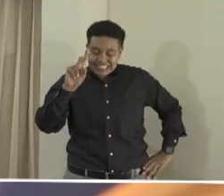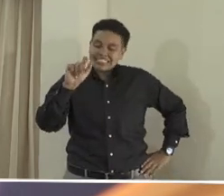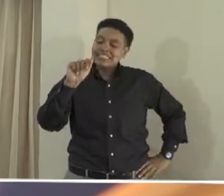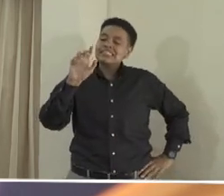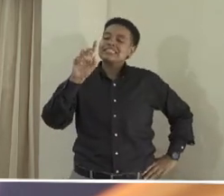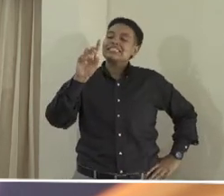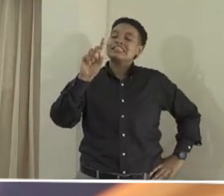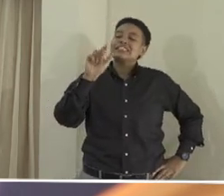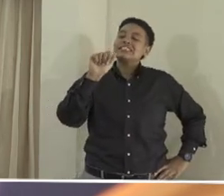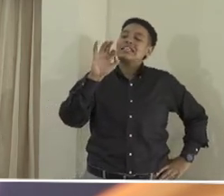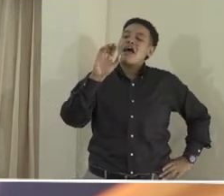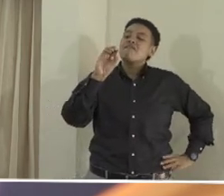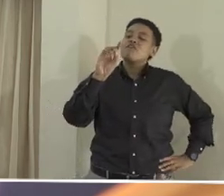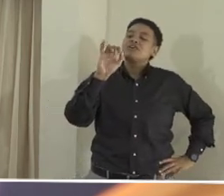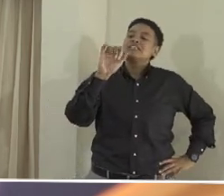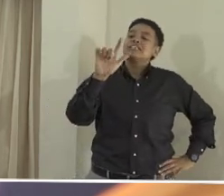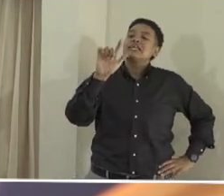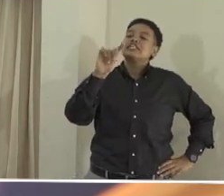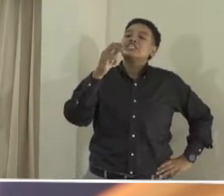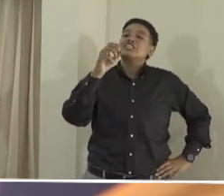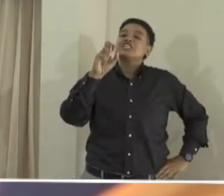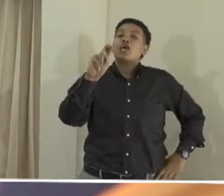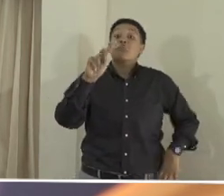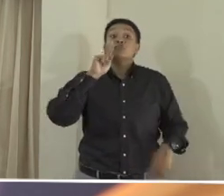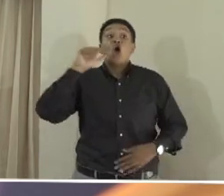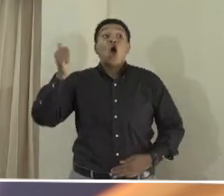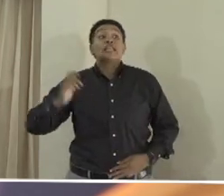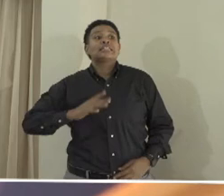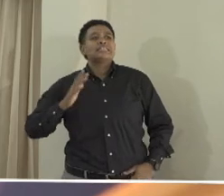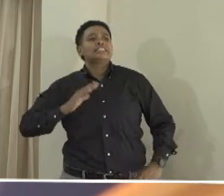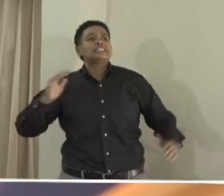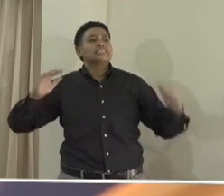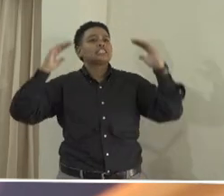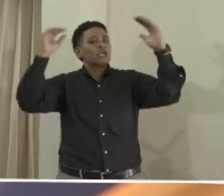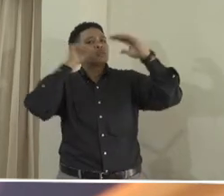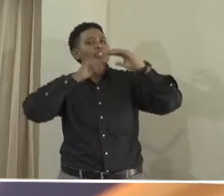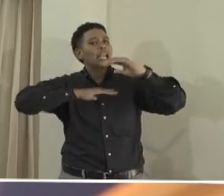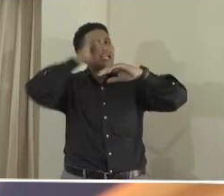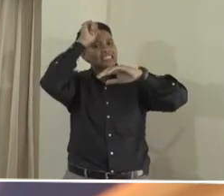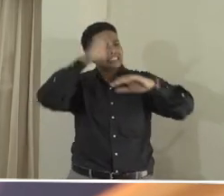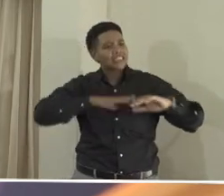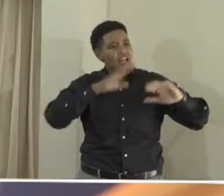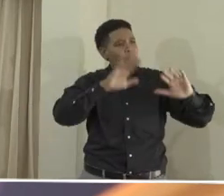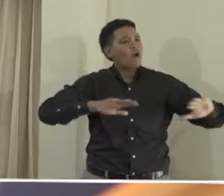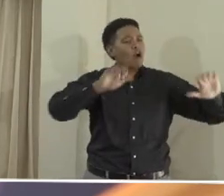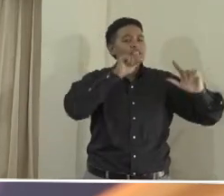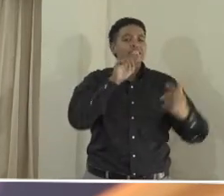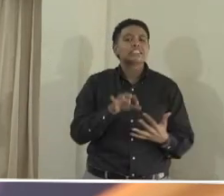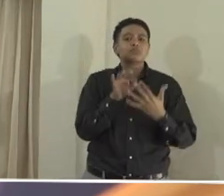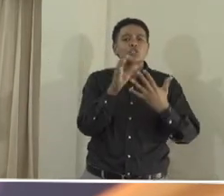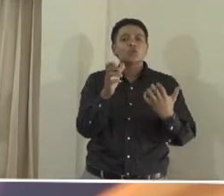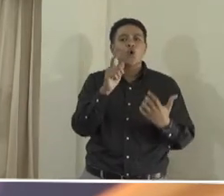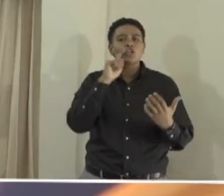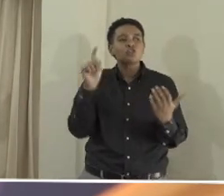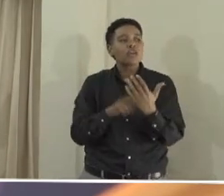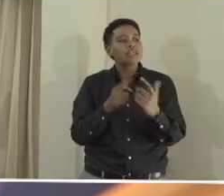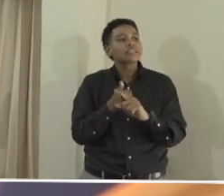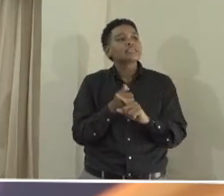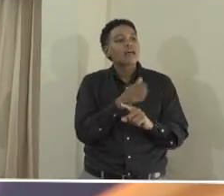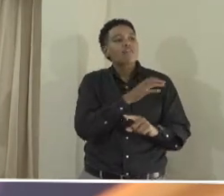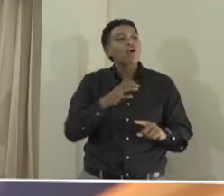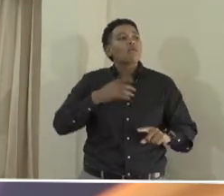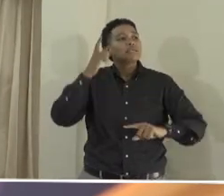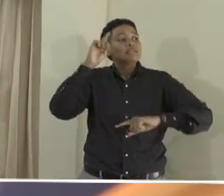Thompson, other distinguished ladies and gentlemen. I especially want to recognize the Committee for